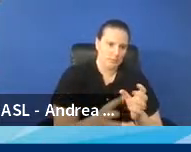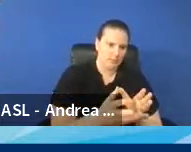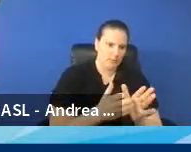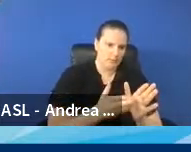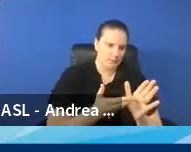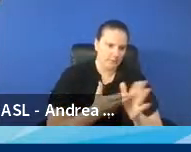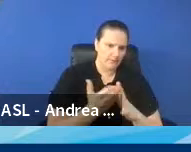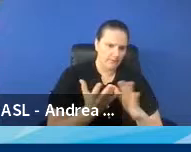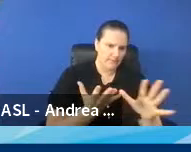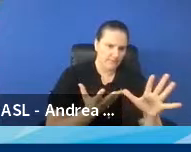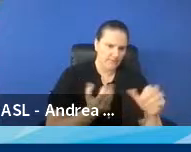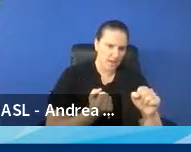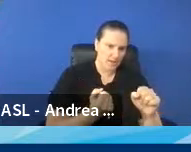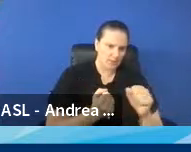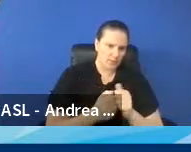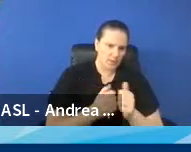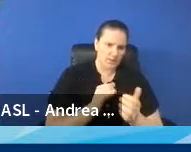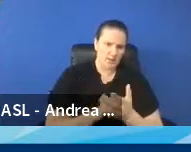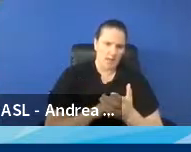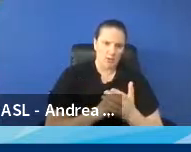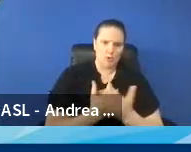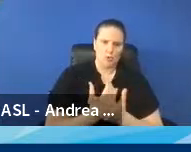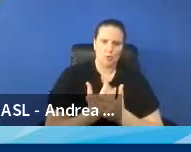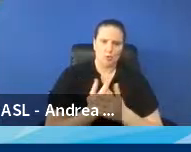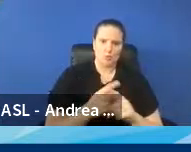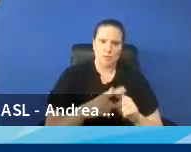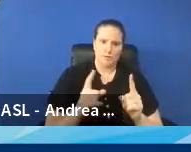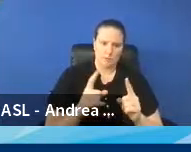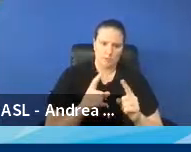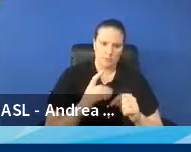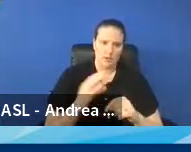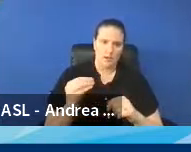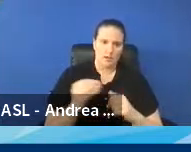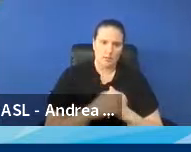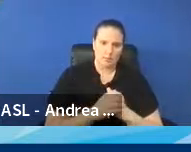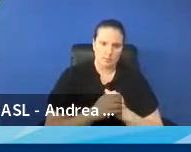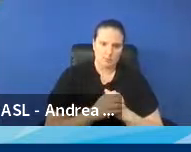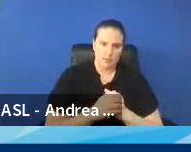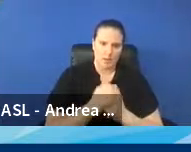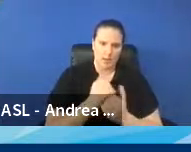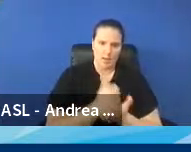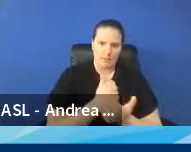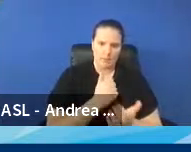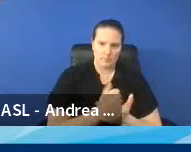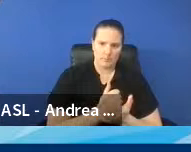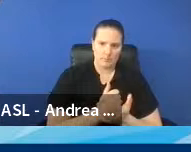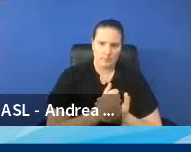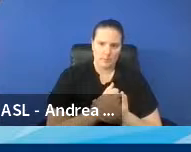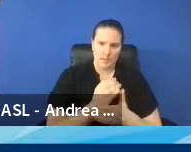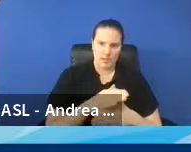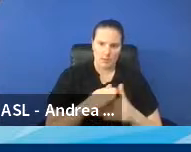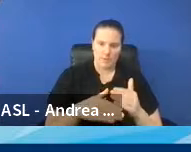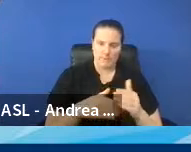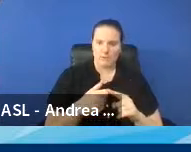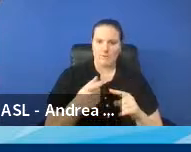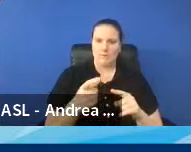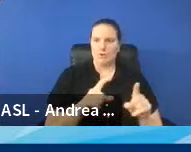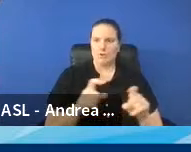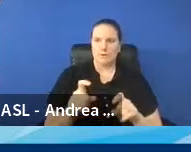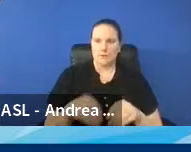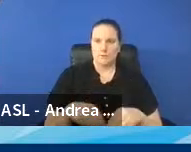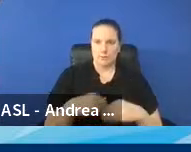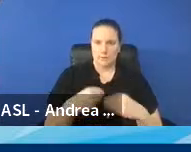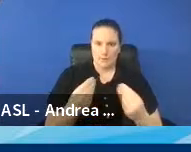and focus on that which is new, different, and that really helps to inform those outcomes from the survey that was